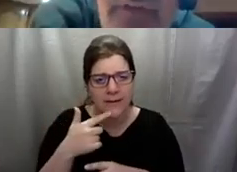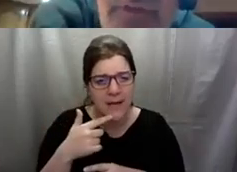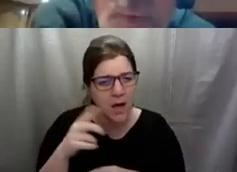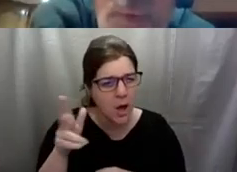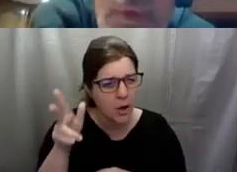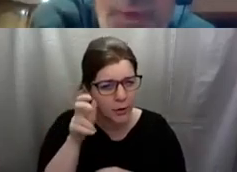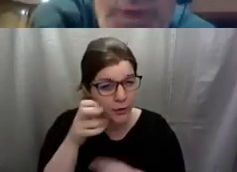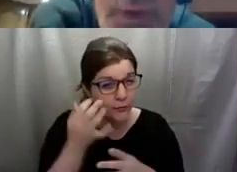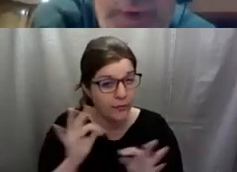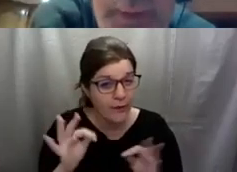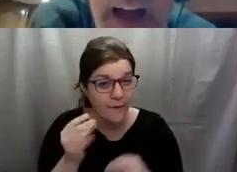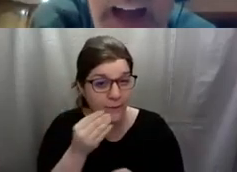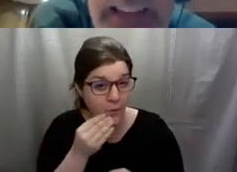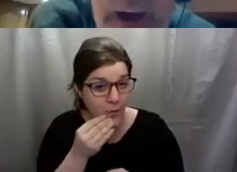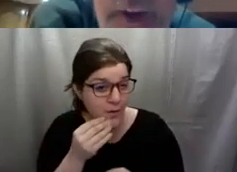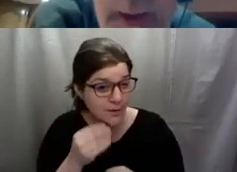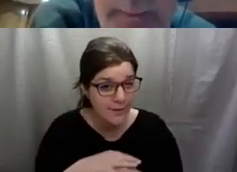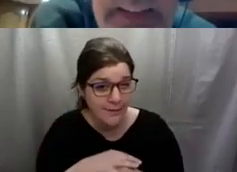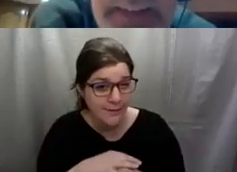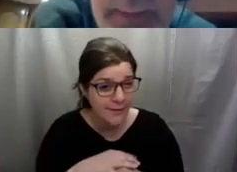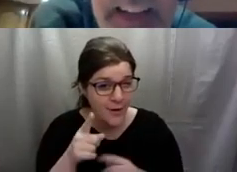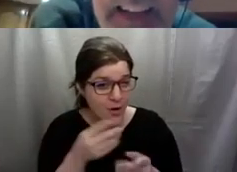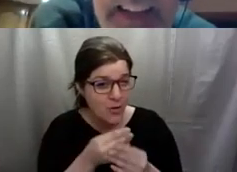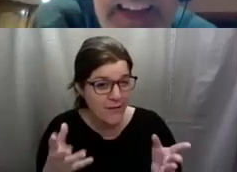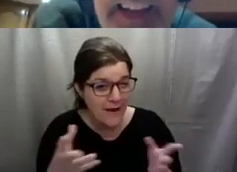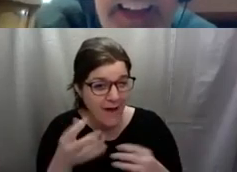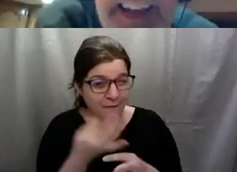free food that was going to be passed out.